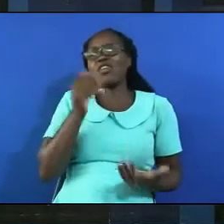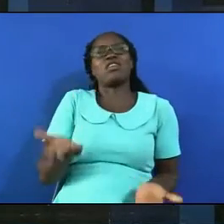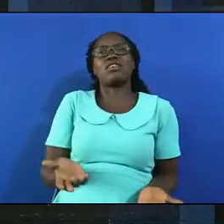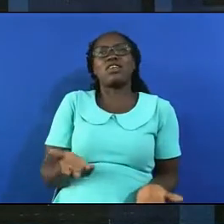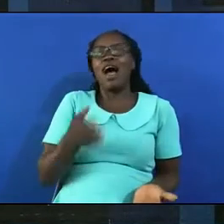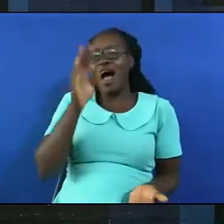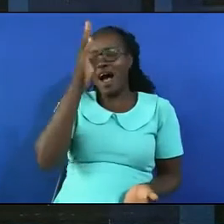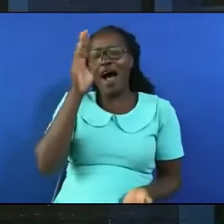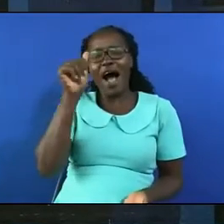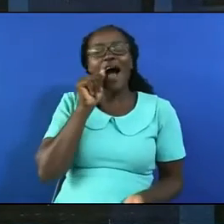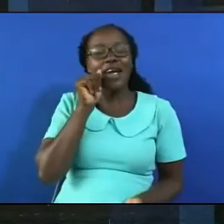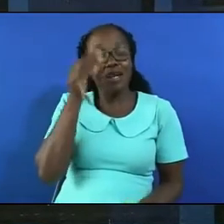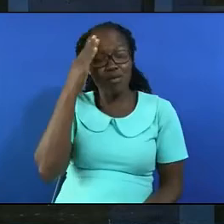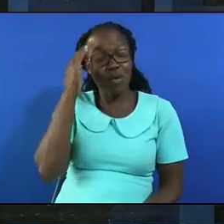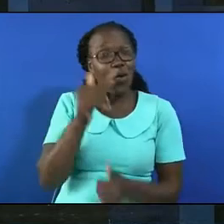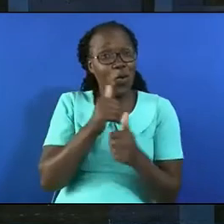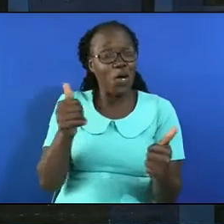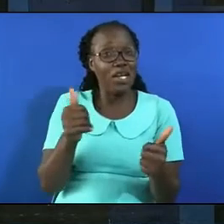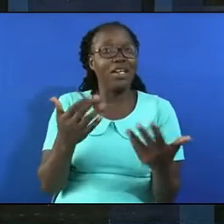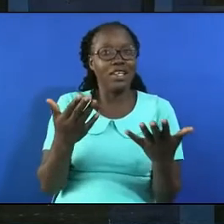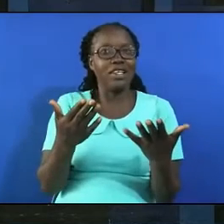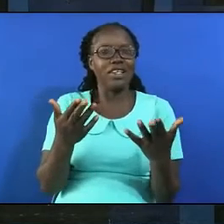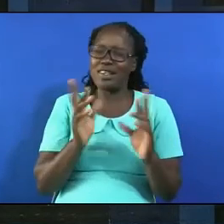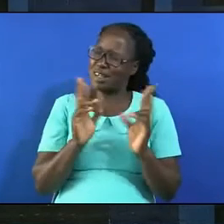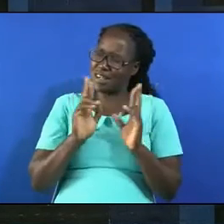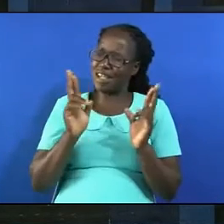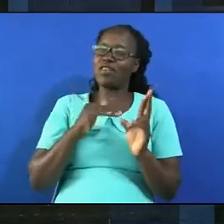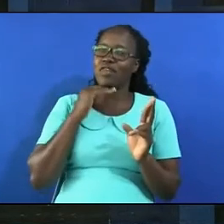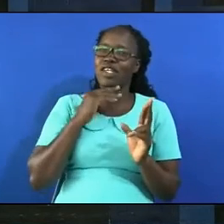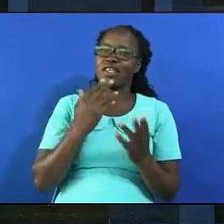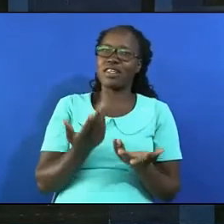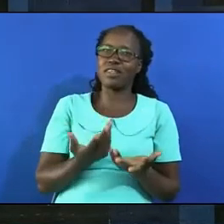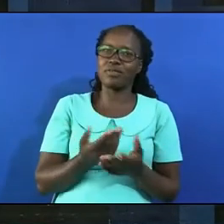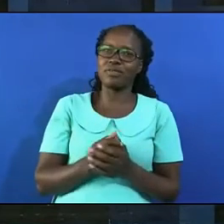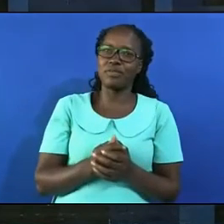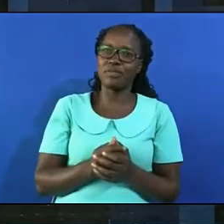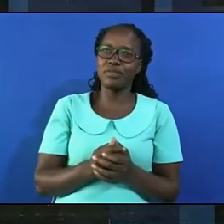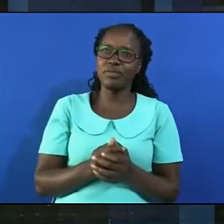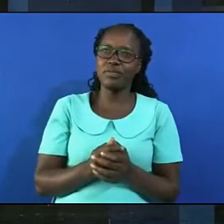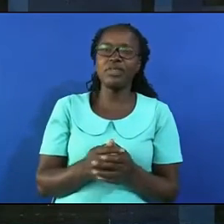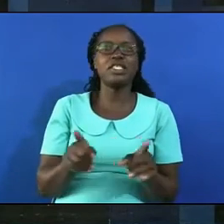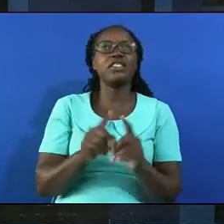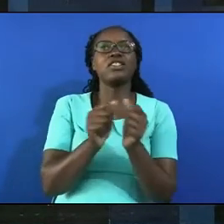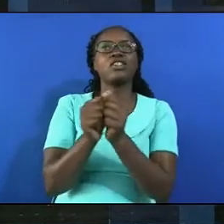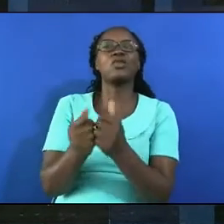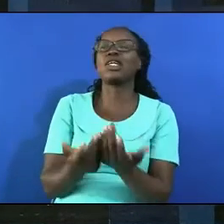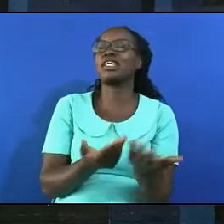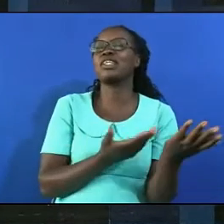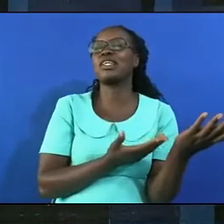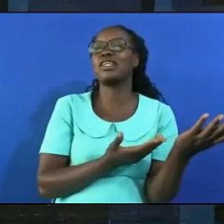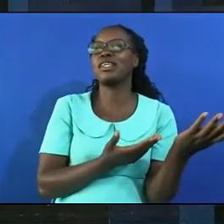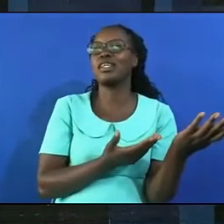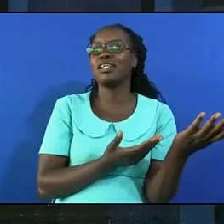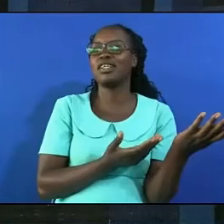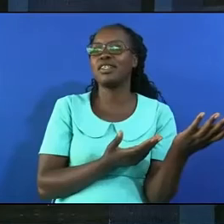Because Adam knew that he was going to die. If we are still together, say amen. Amen.